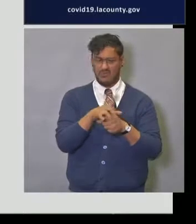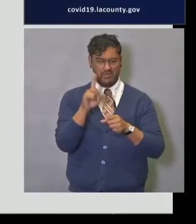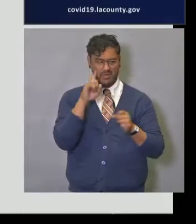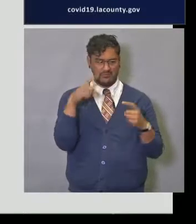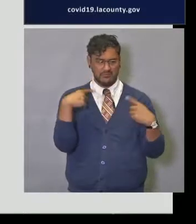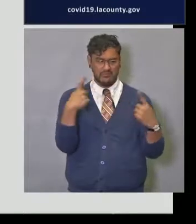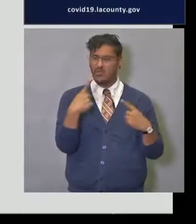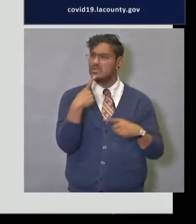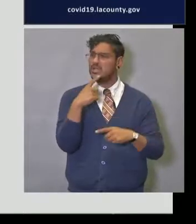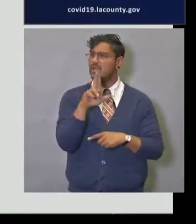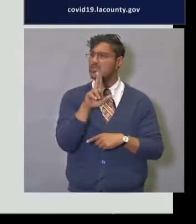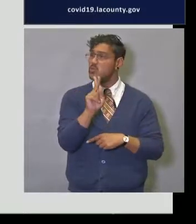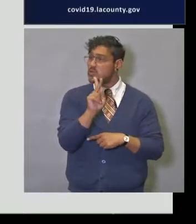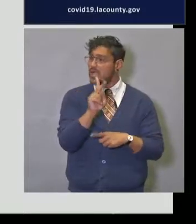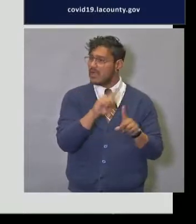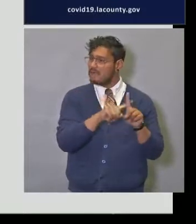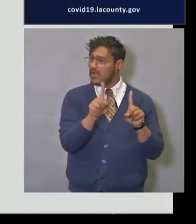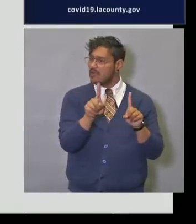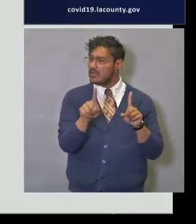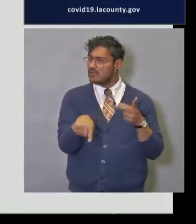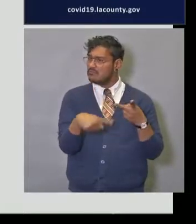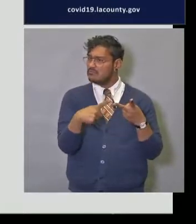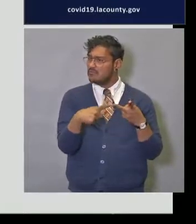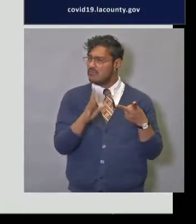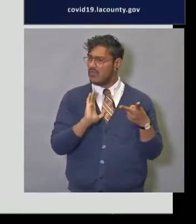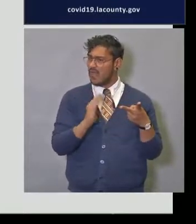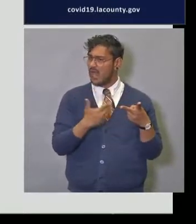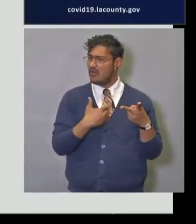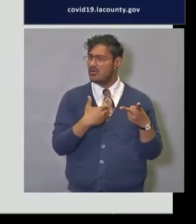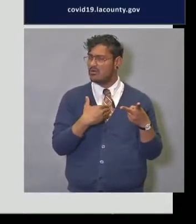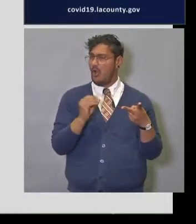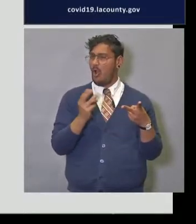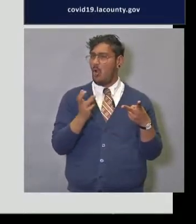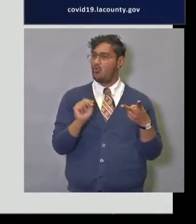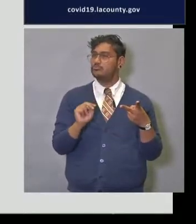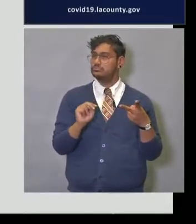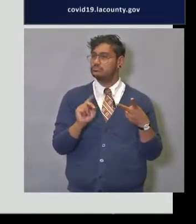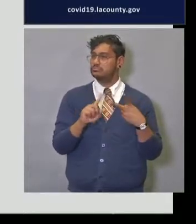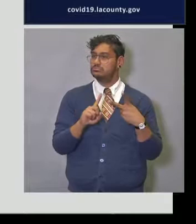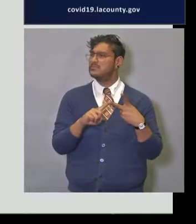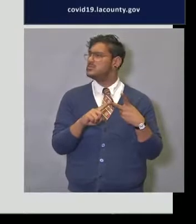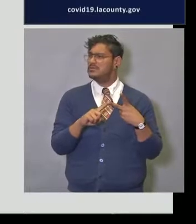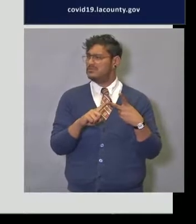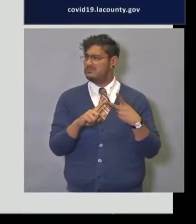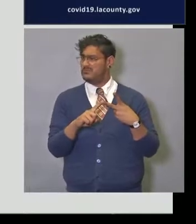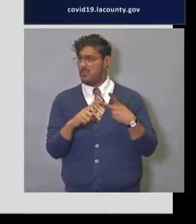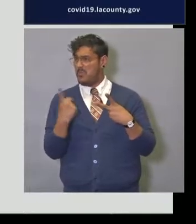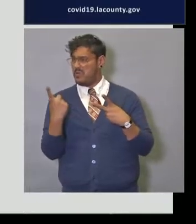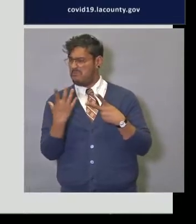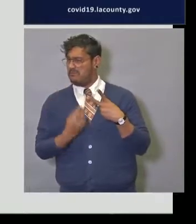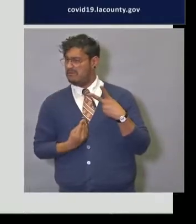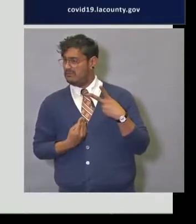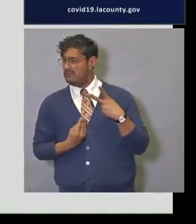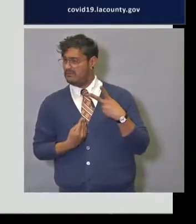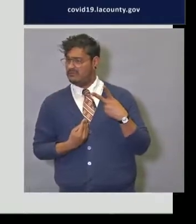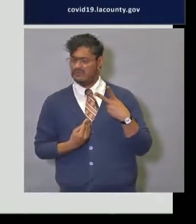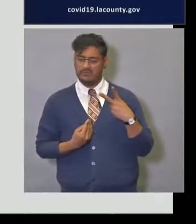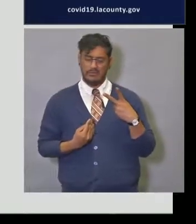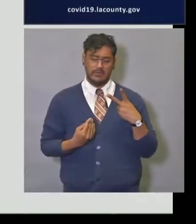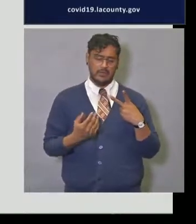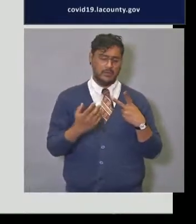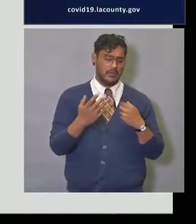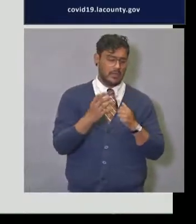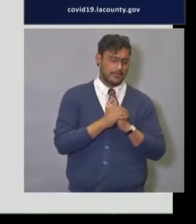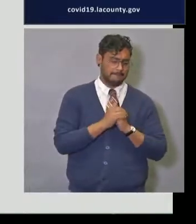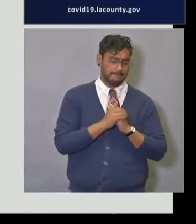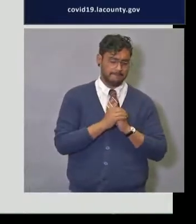the UK variant and then like our homegrown Cal variant. So is there something I'm missing there? Two,